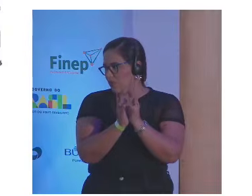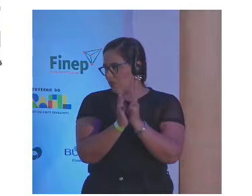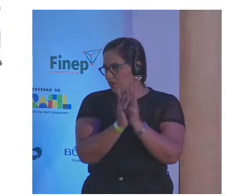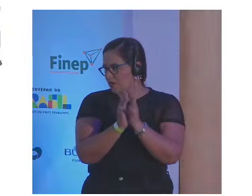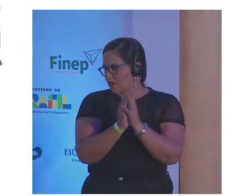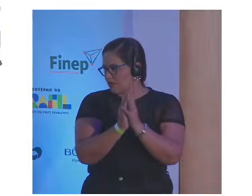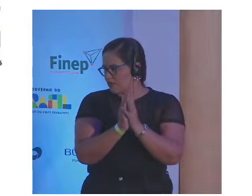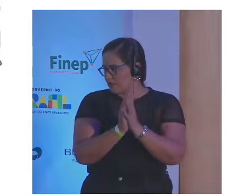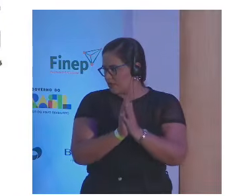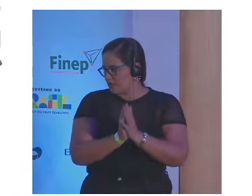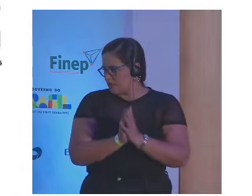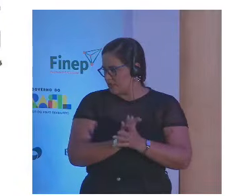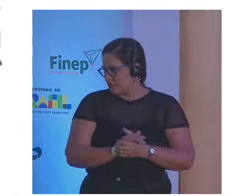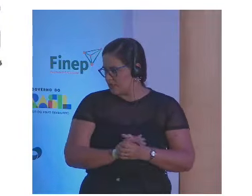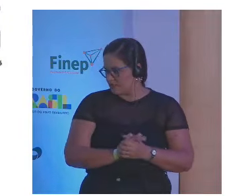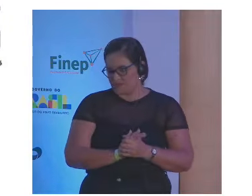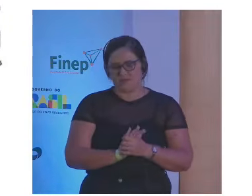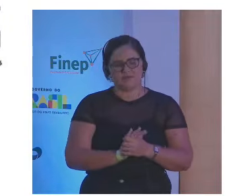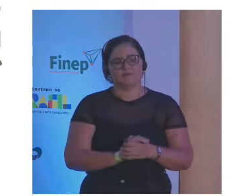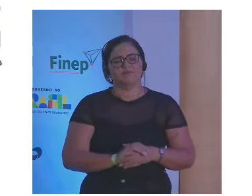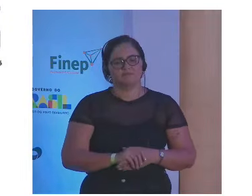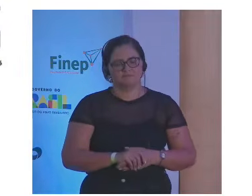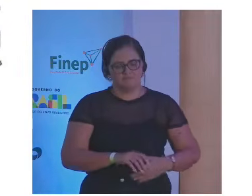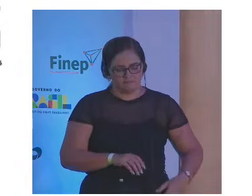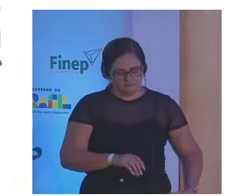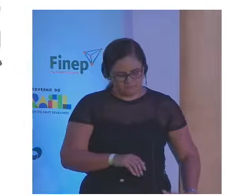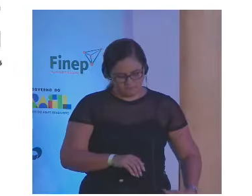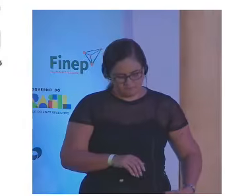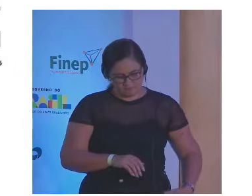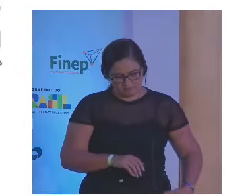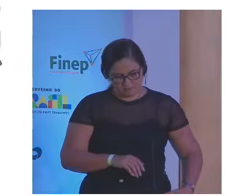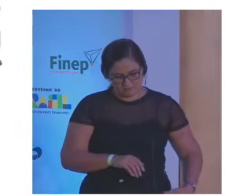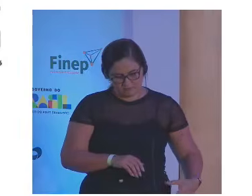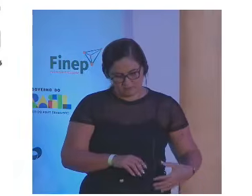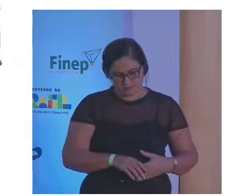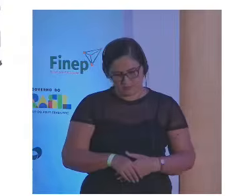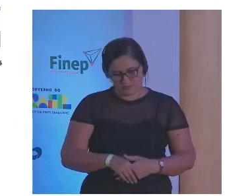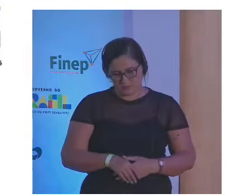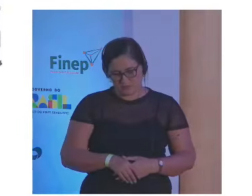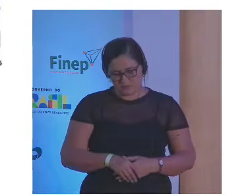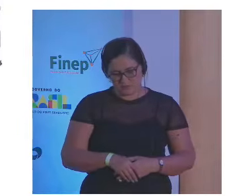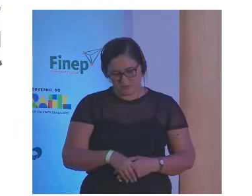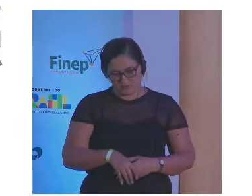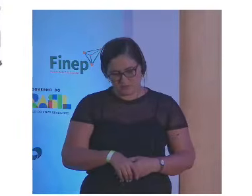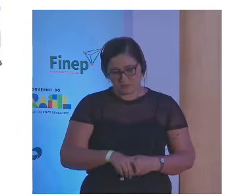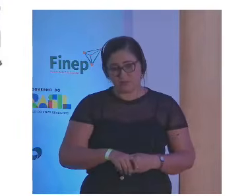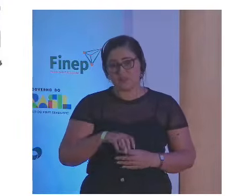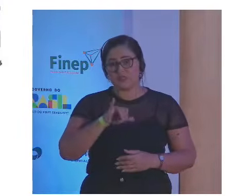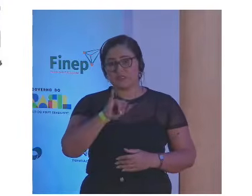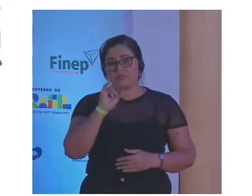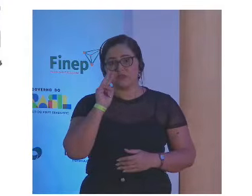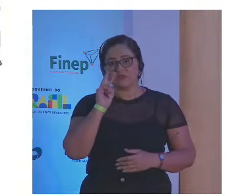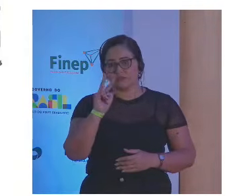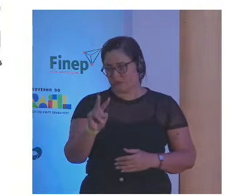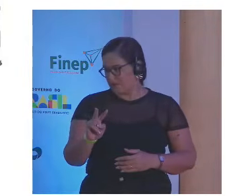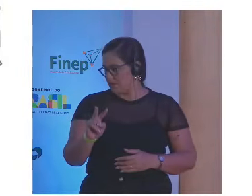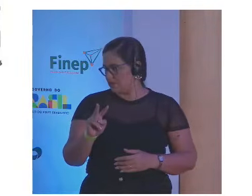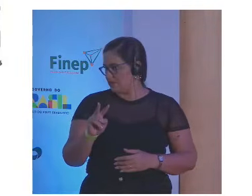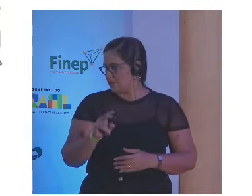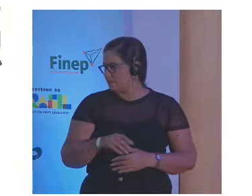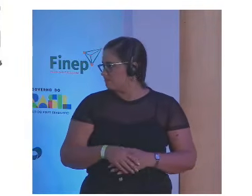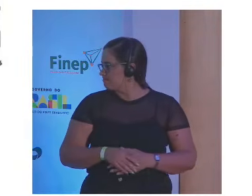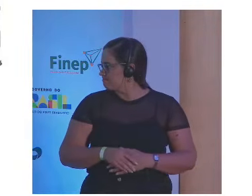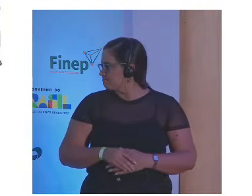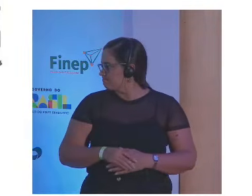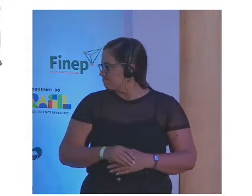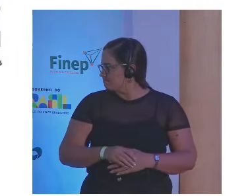other side without the dinoflagellate. And if you go below the live reef and